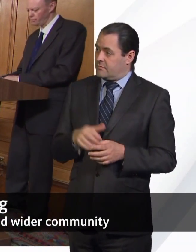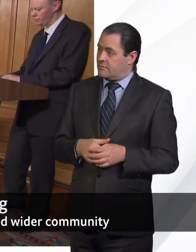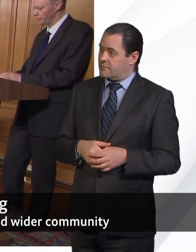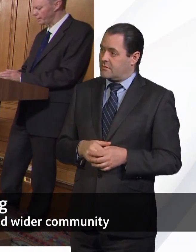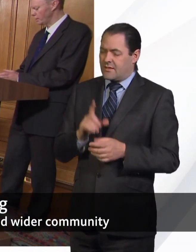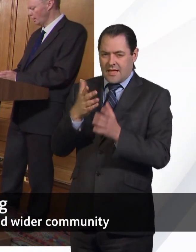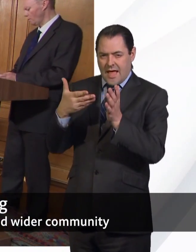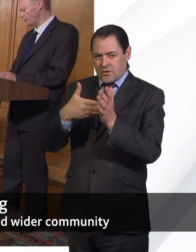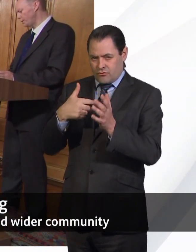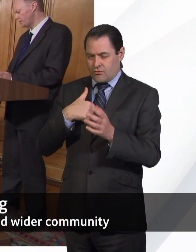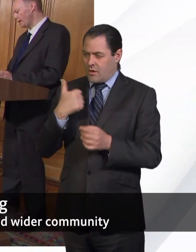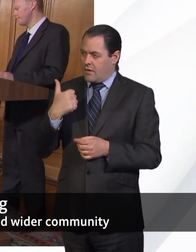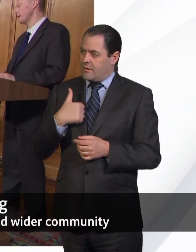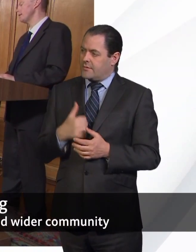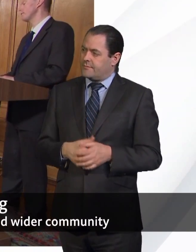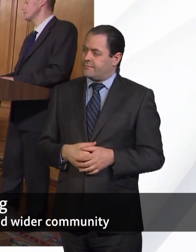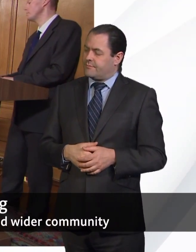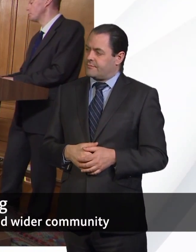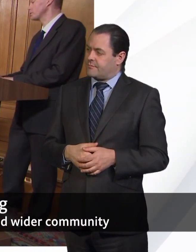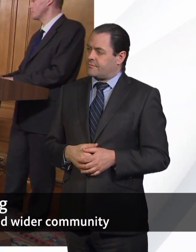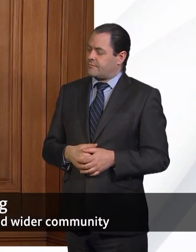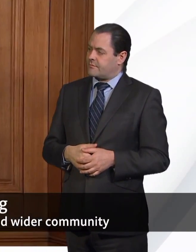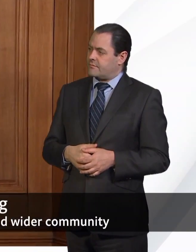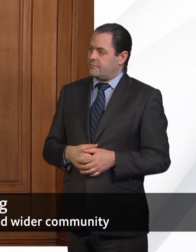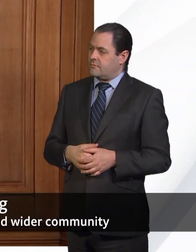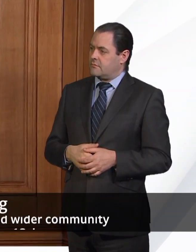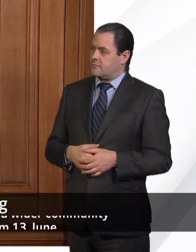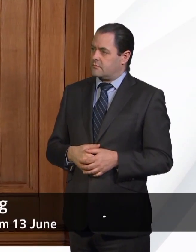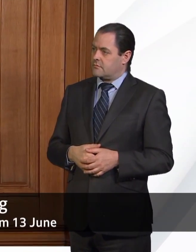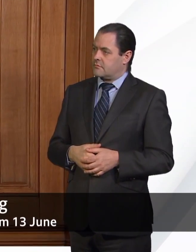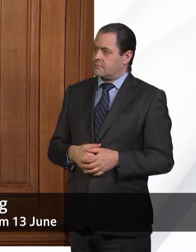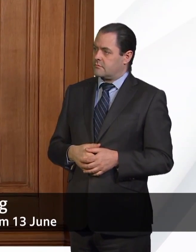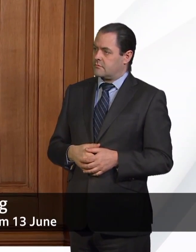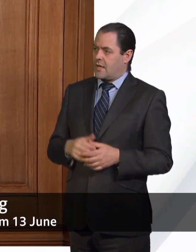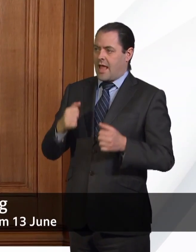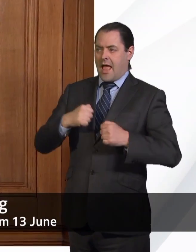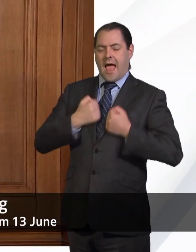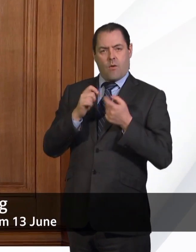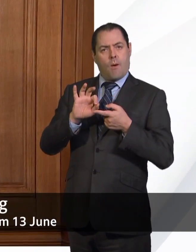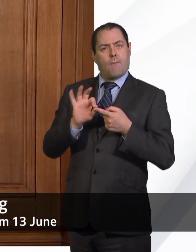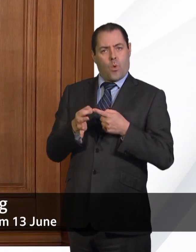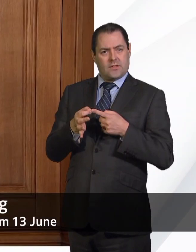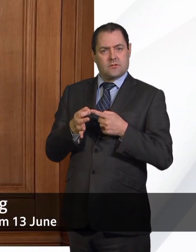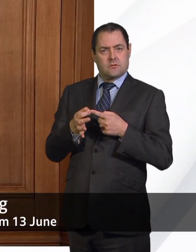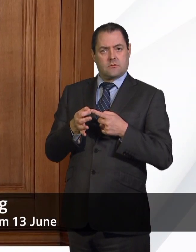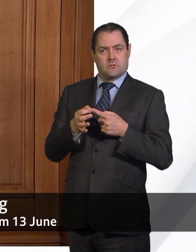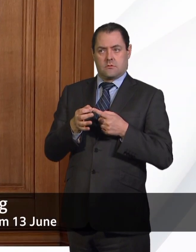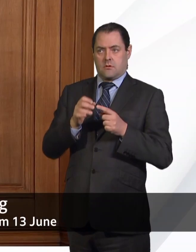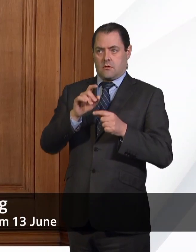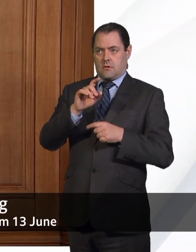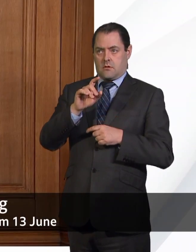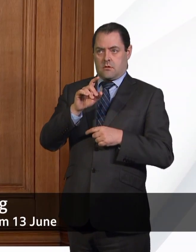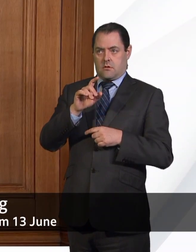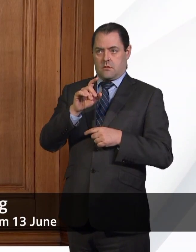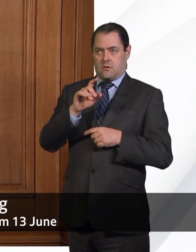an additional point on that, which is if we want to really reinforce the point that if people are meeting in these